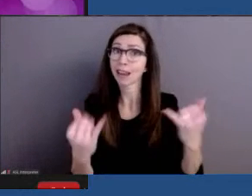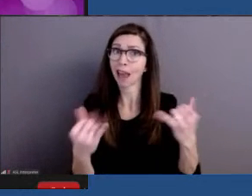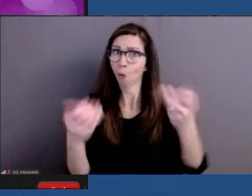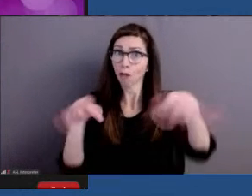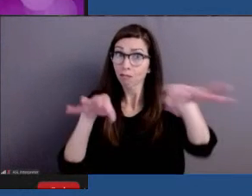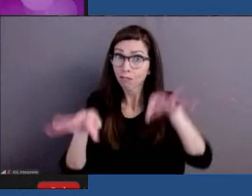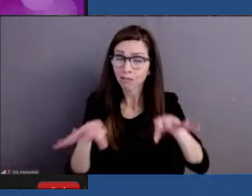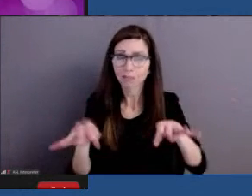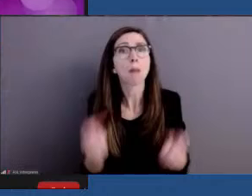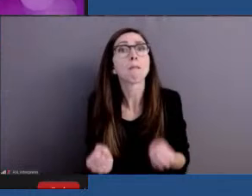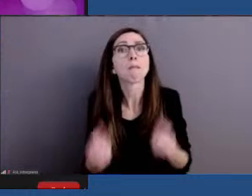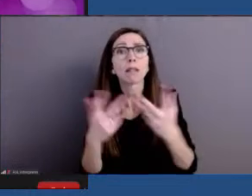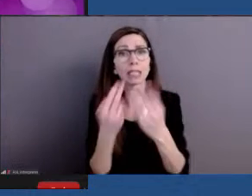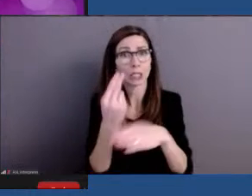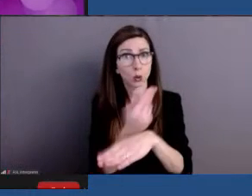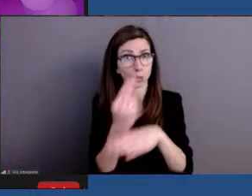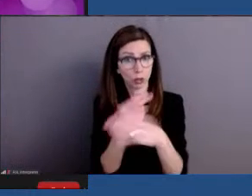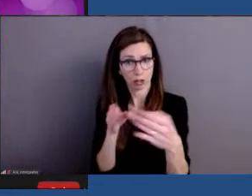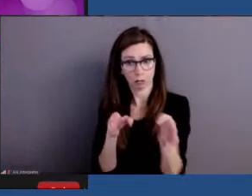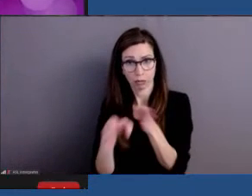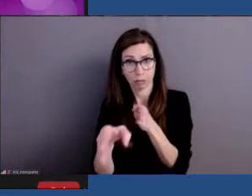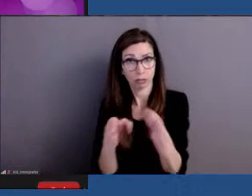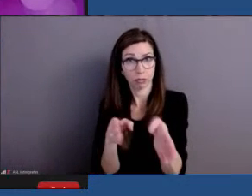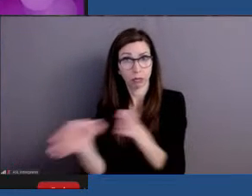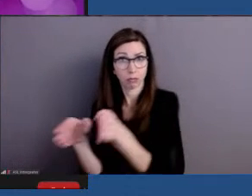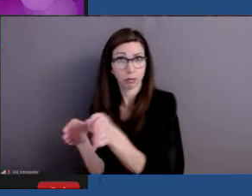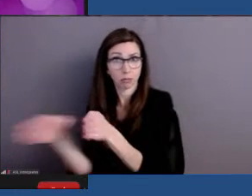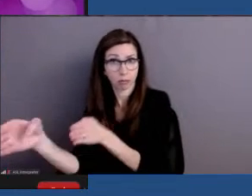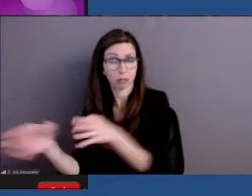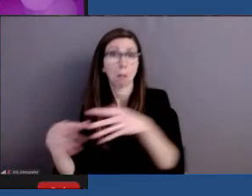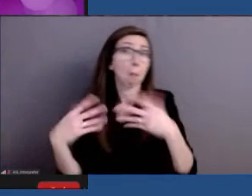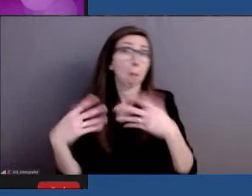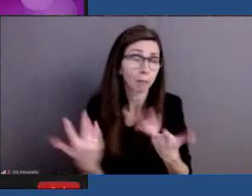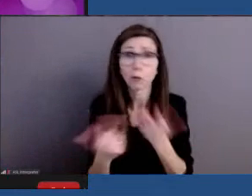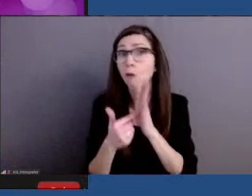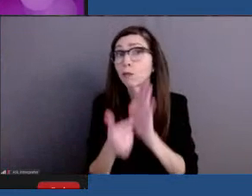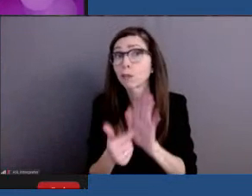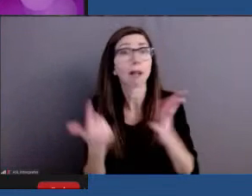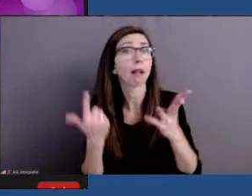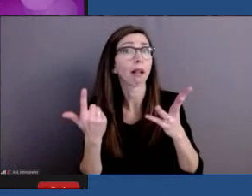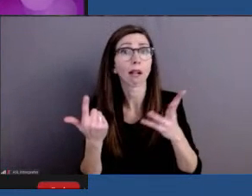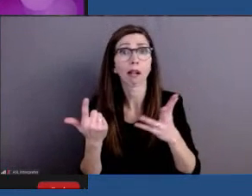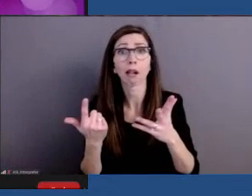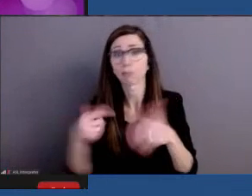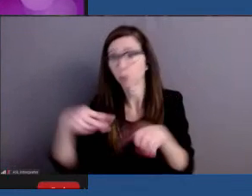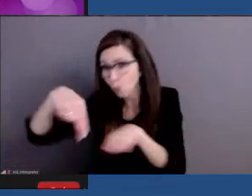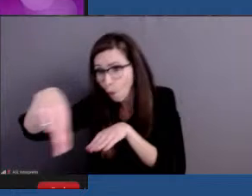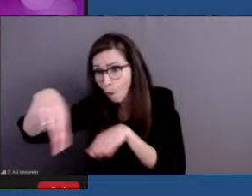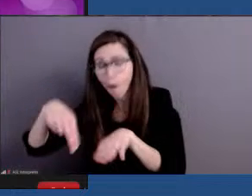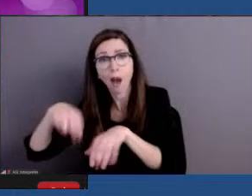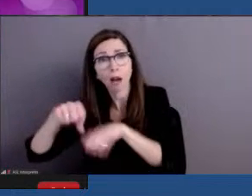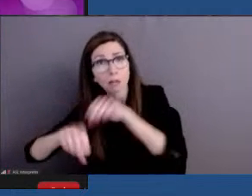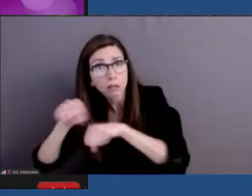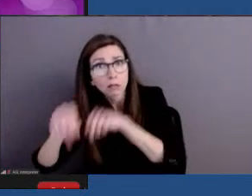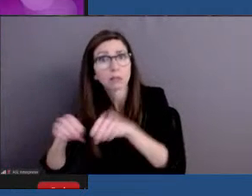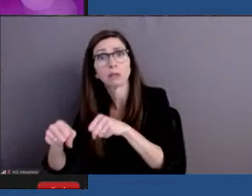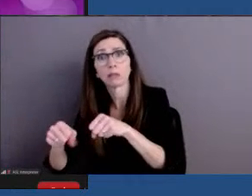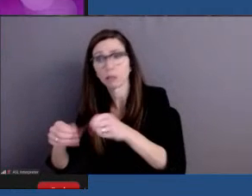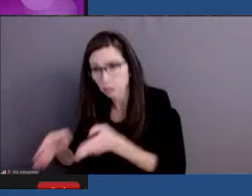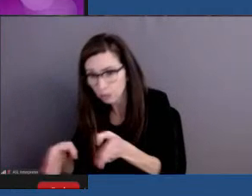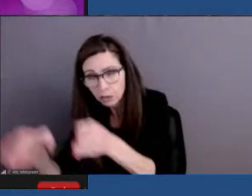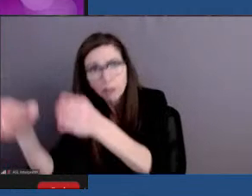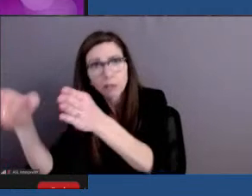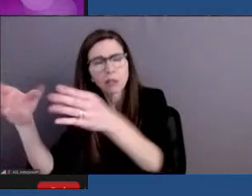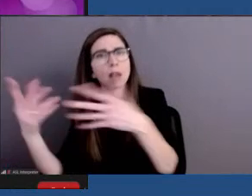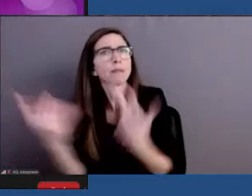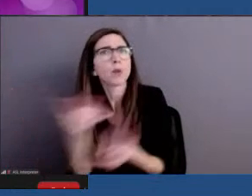motion recommending that the design and construction of multi-use pathways in our city and other transportation projects prioritize the safety